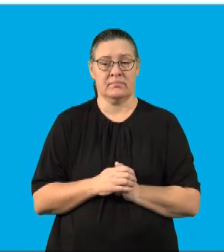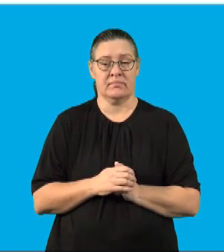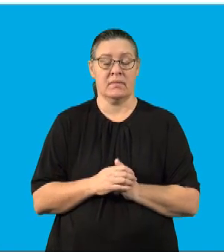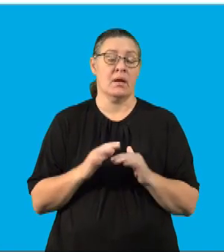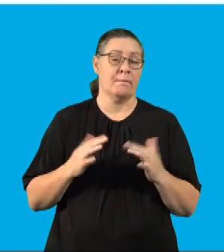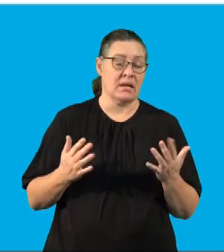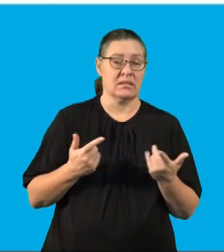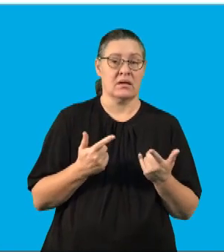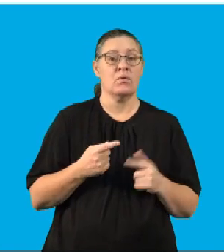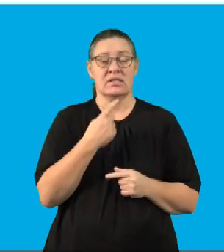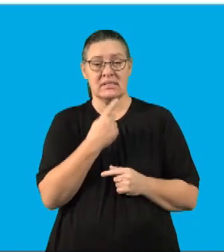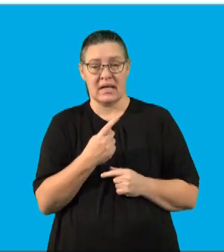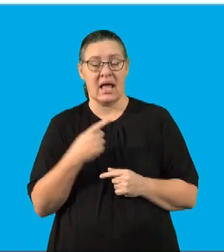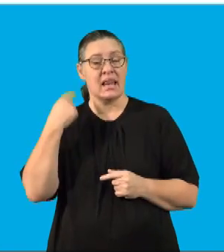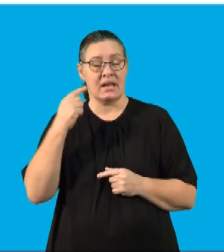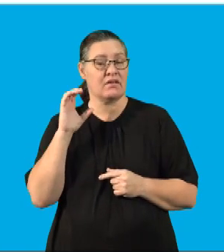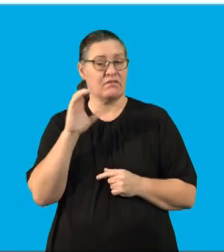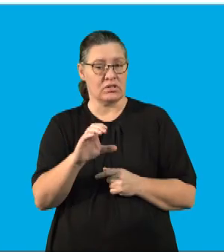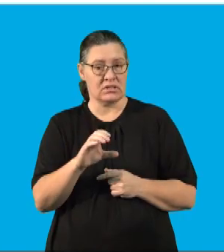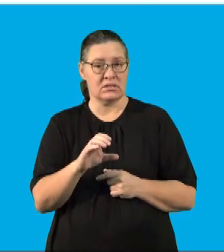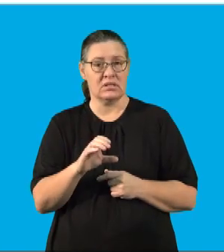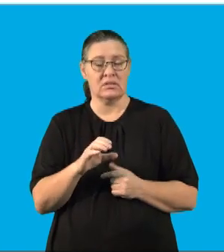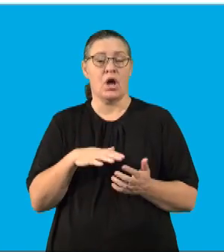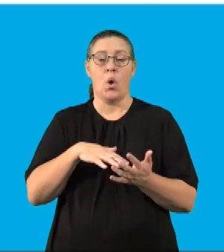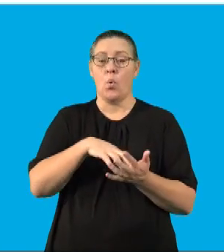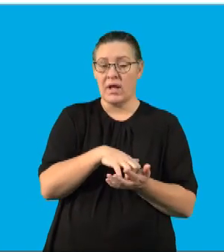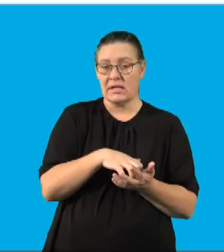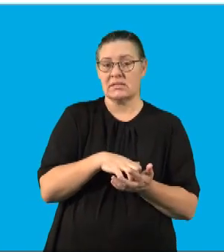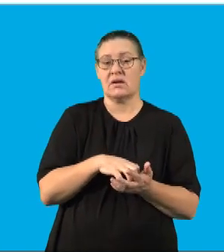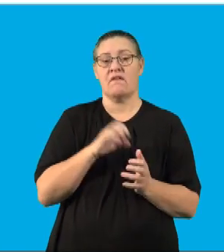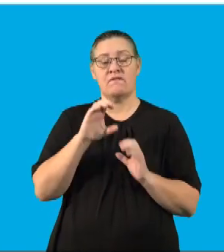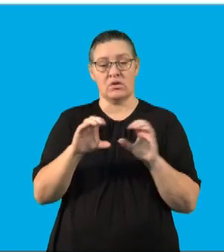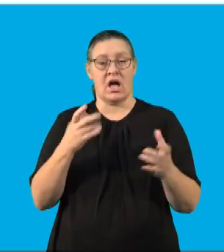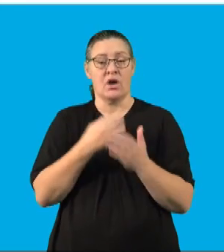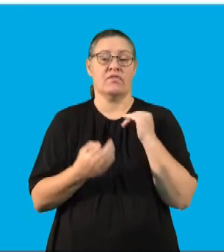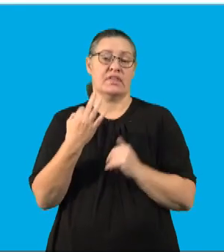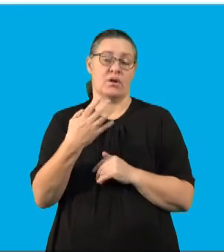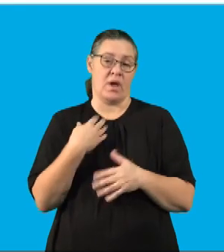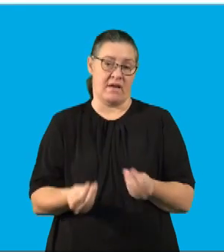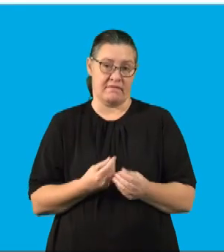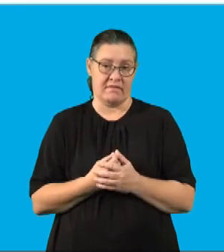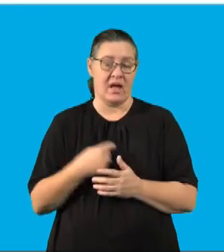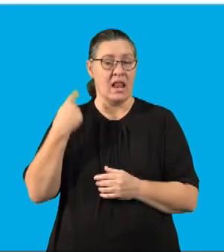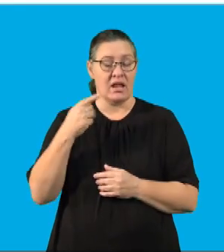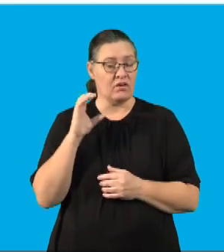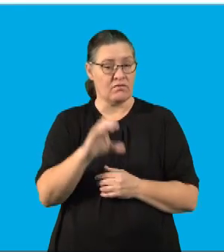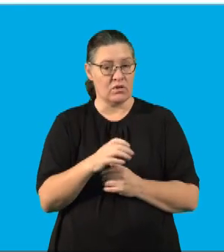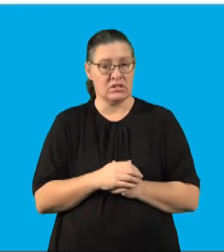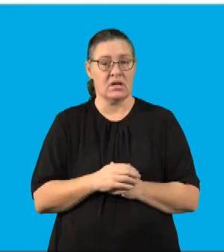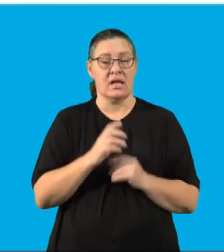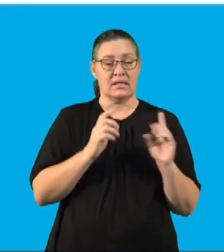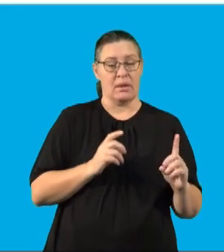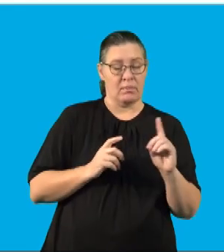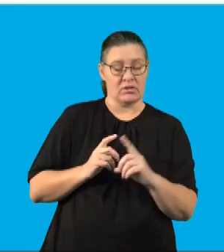has London forces. However, we did say that London forces are the weakest intermolecular forces out of the three that we have. London